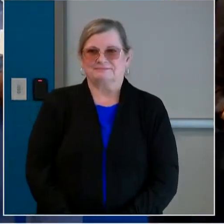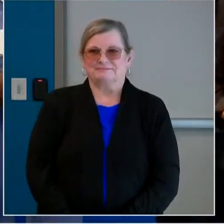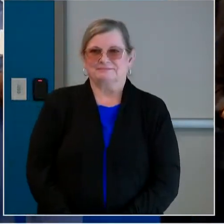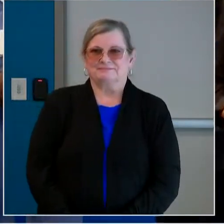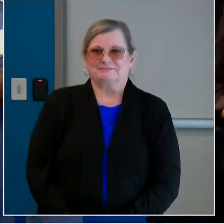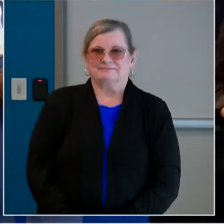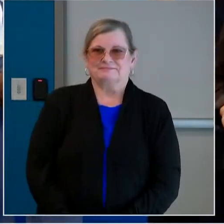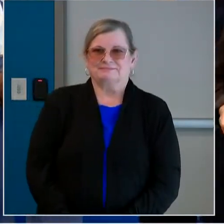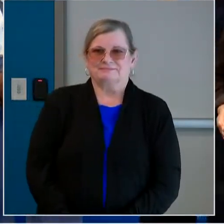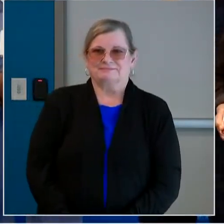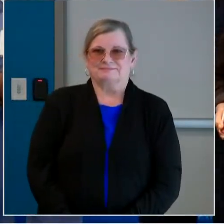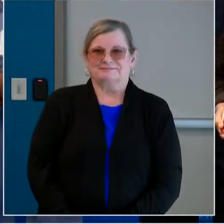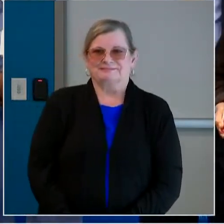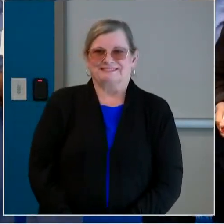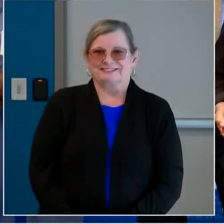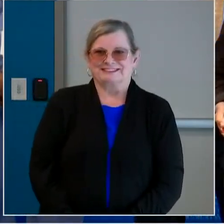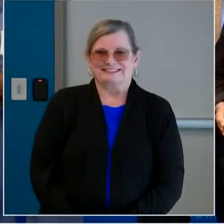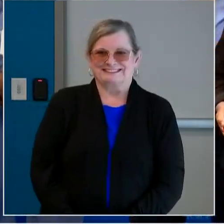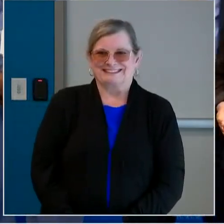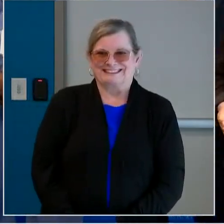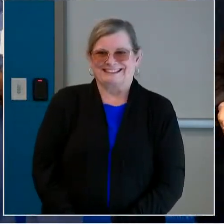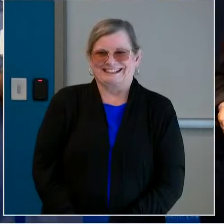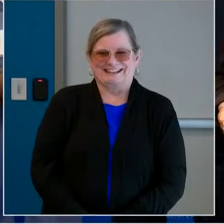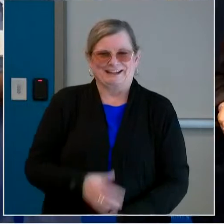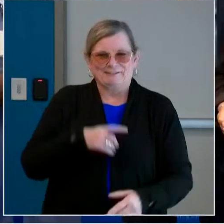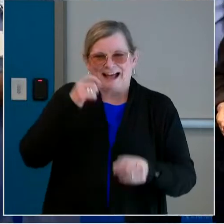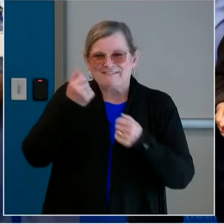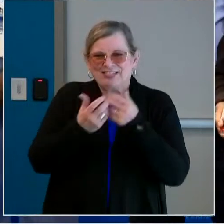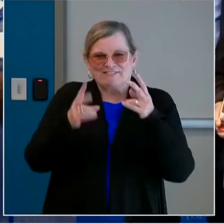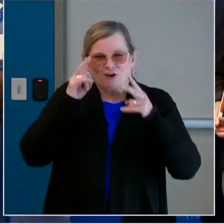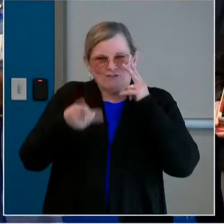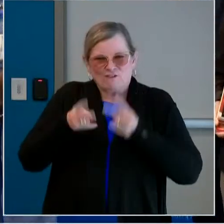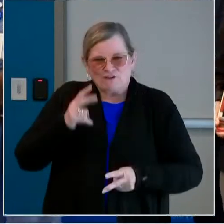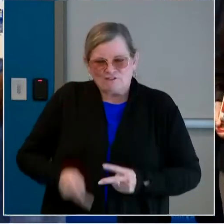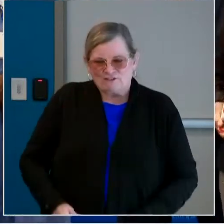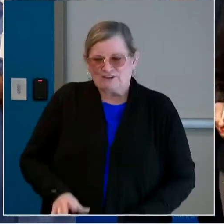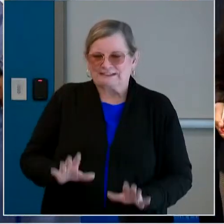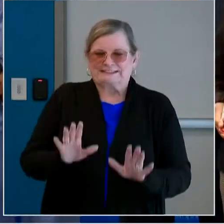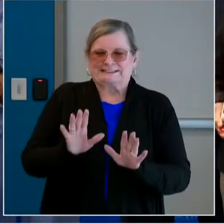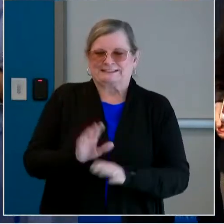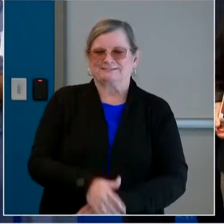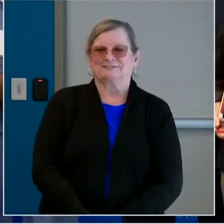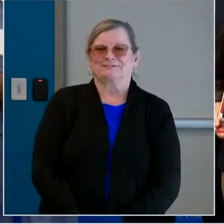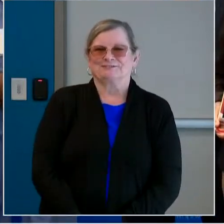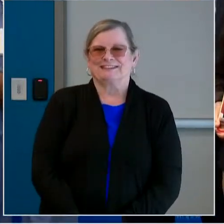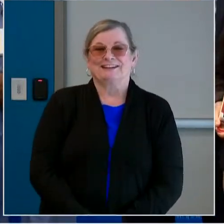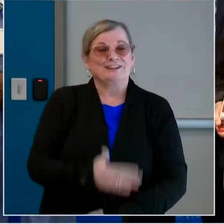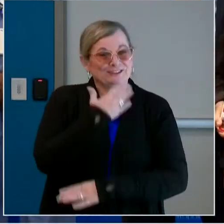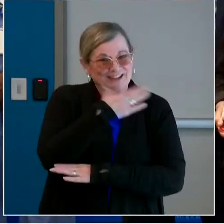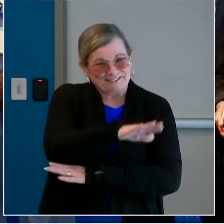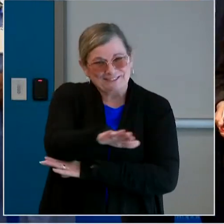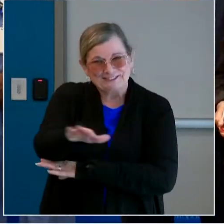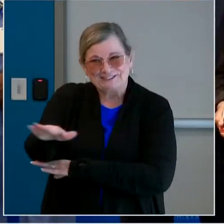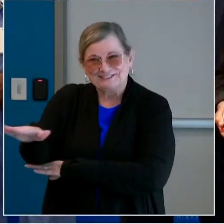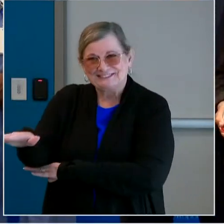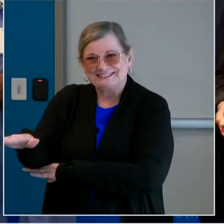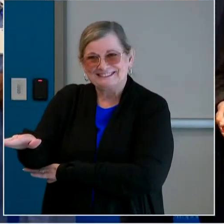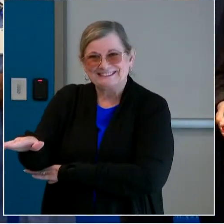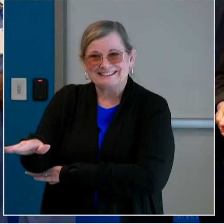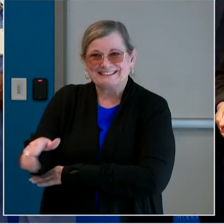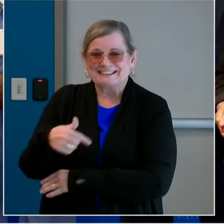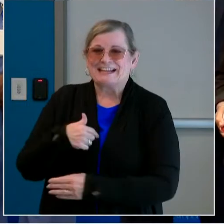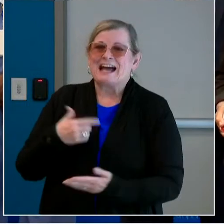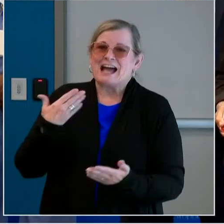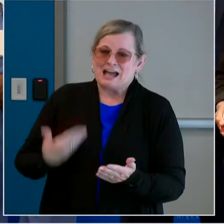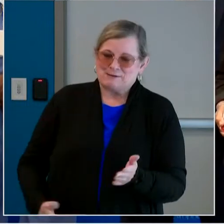losing everything here. Thank you. Thank you, Laura. And good afternoon, everyone. As a physician,